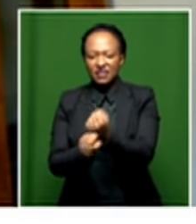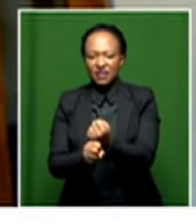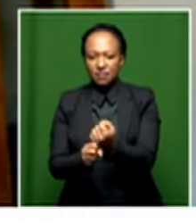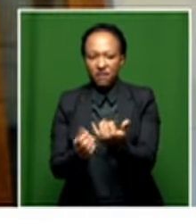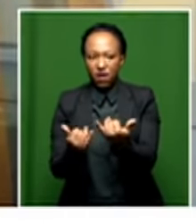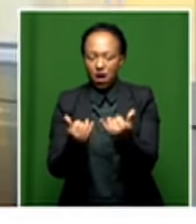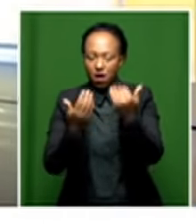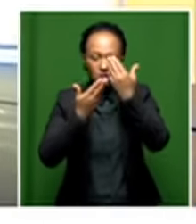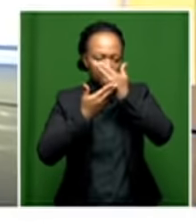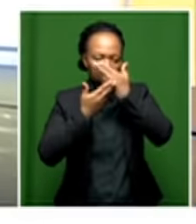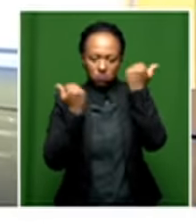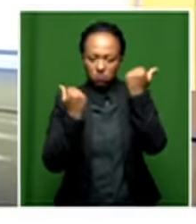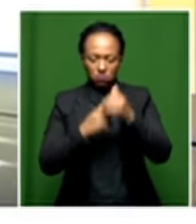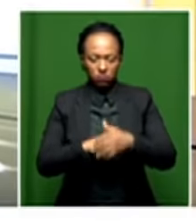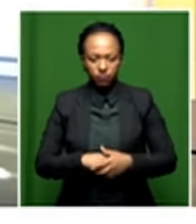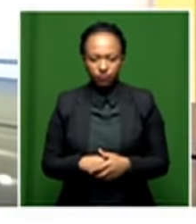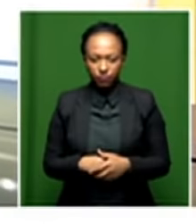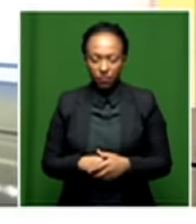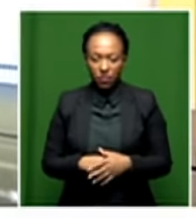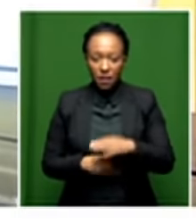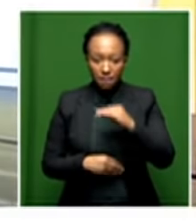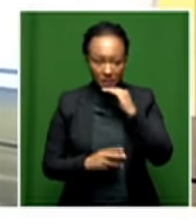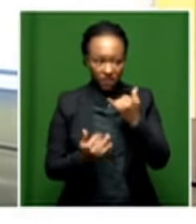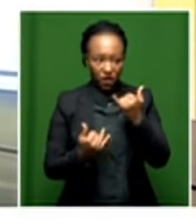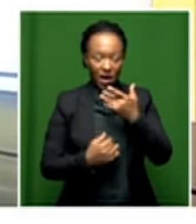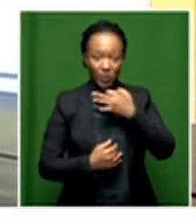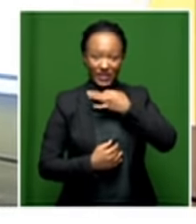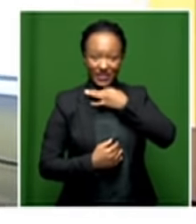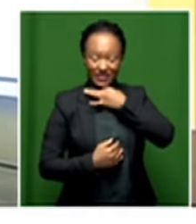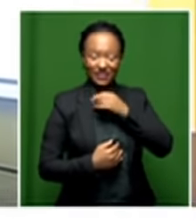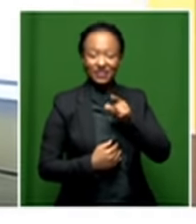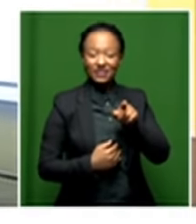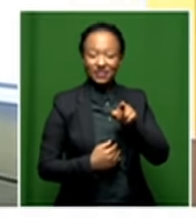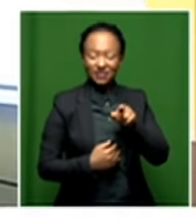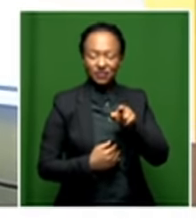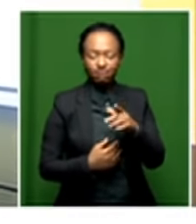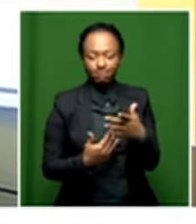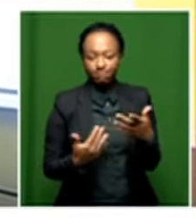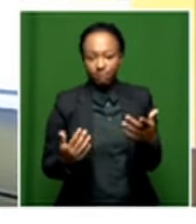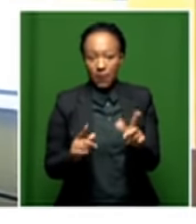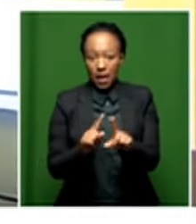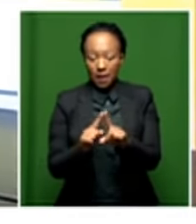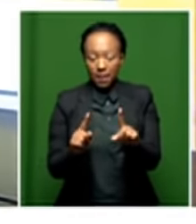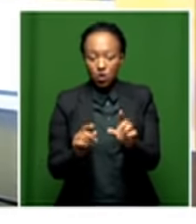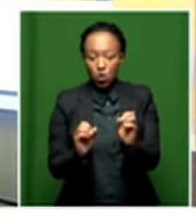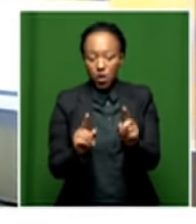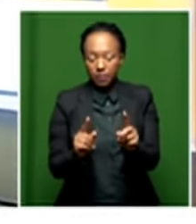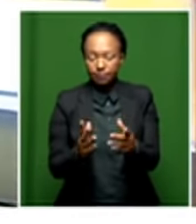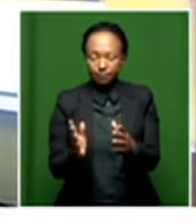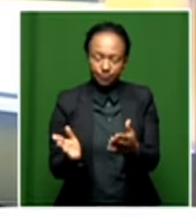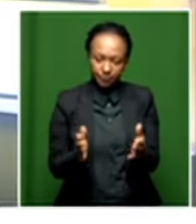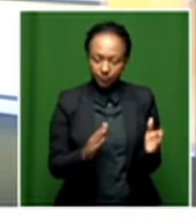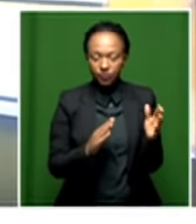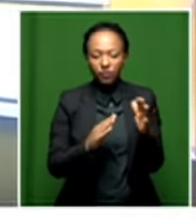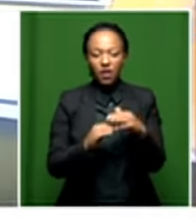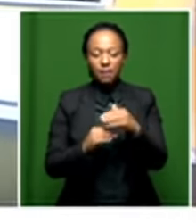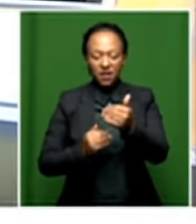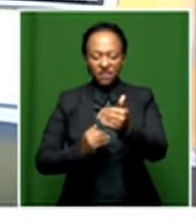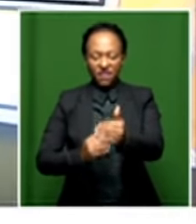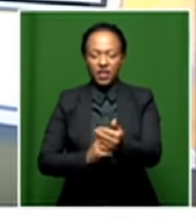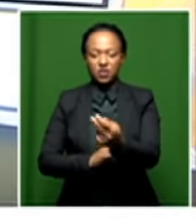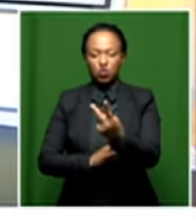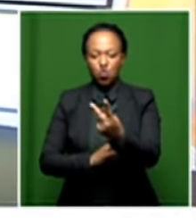So it's a bit of a risk at this stage. It really is. But all right. So that's phase 2,